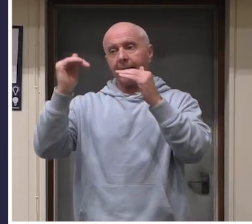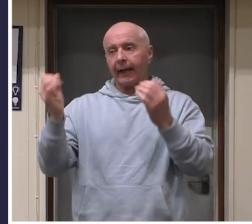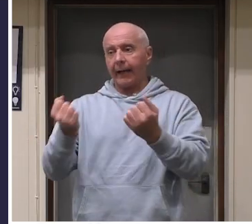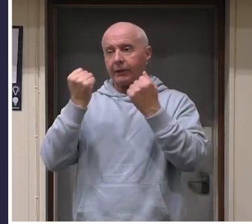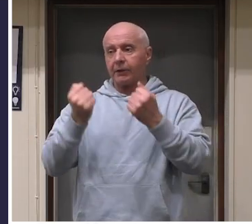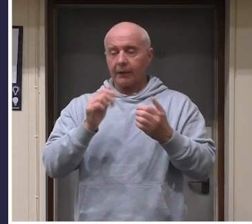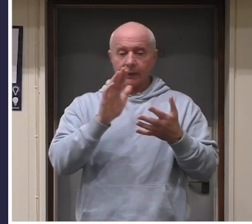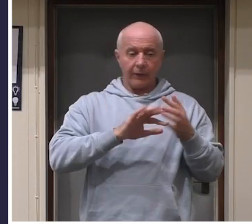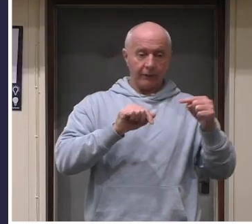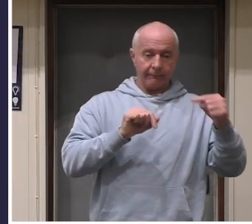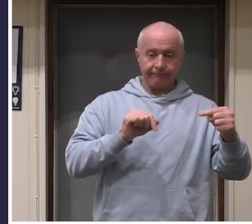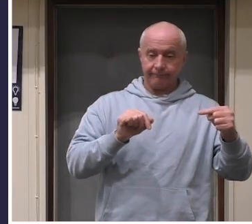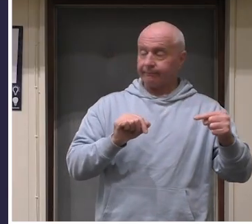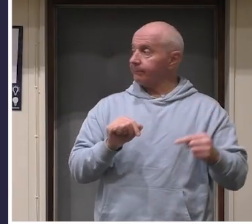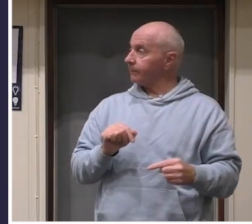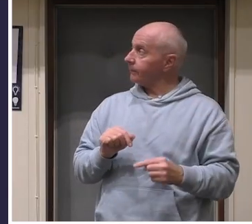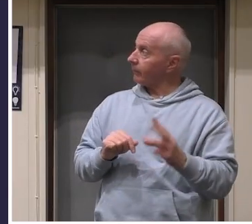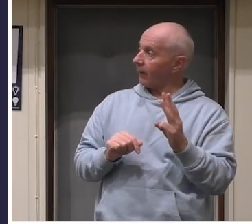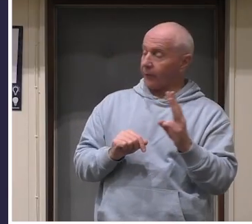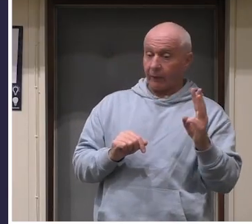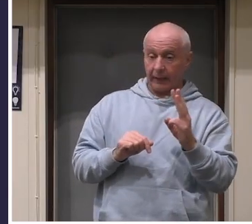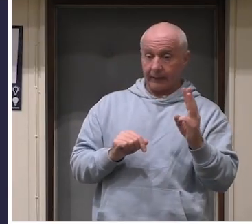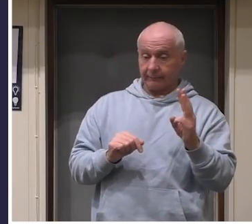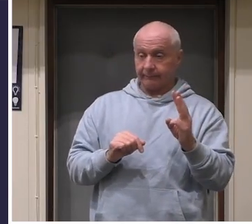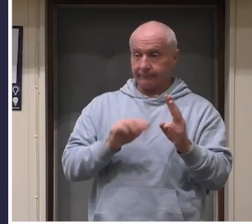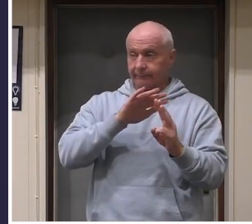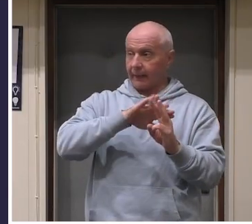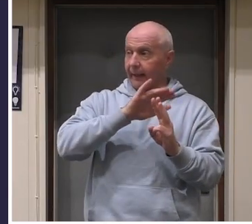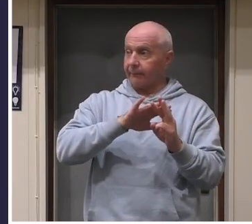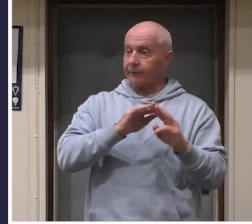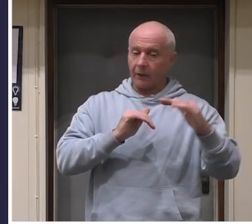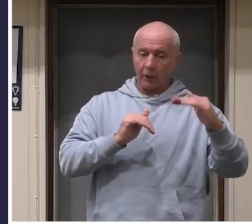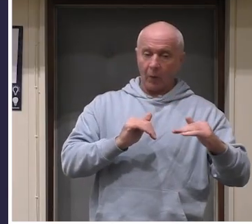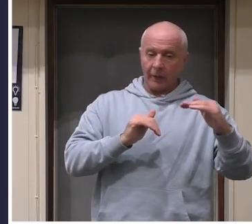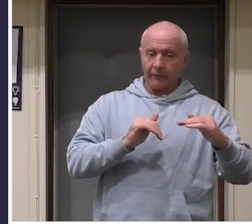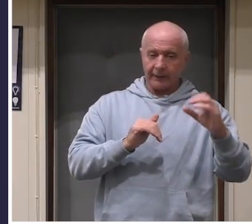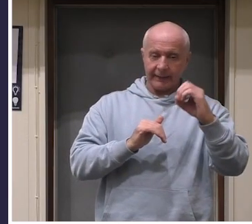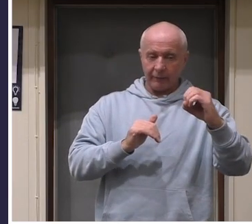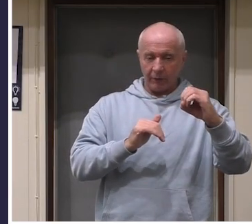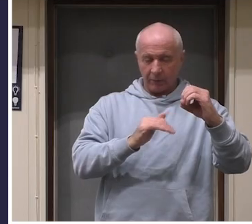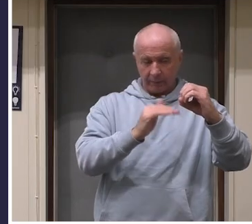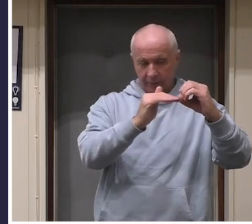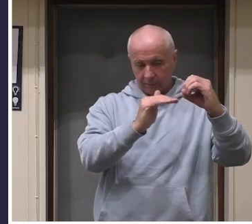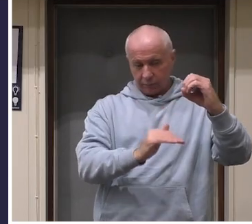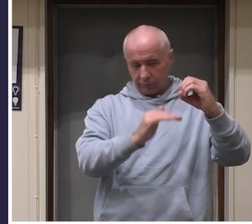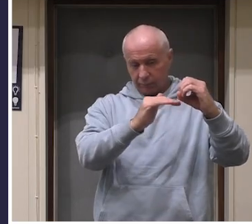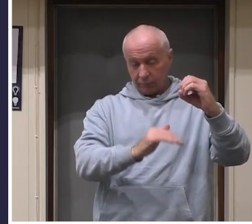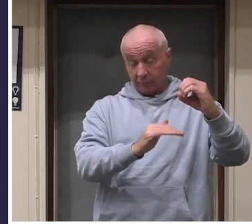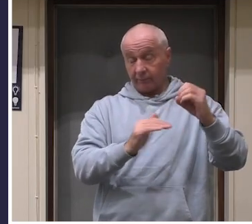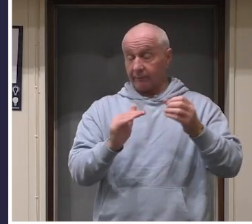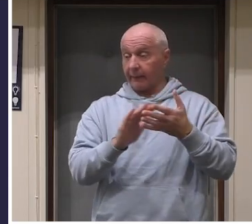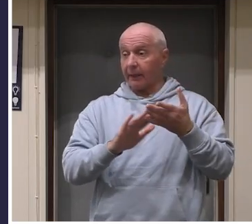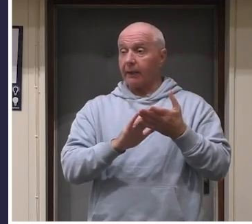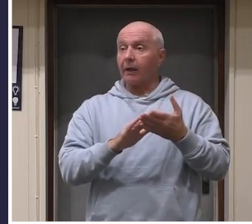in. You also have 3 on the left-hand side with lower energy than 0, which means that it